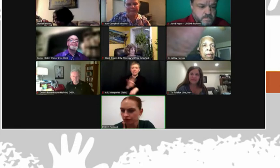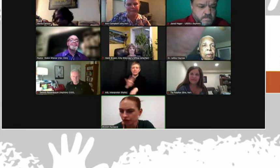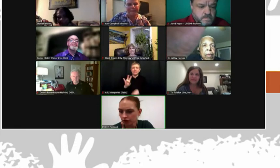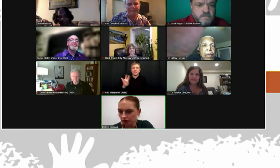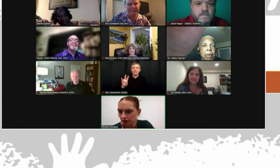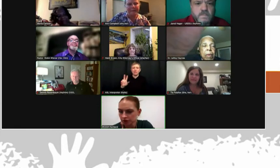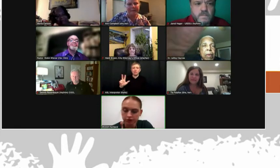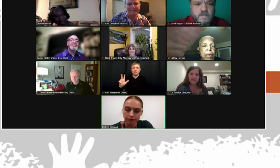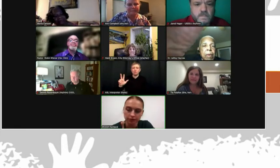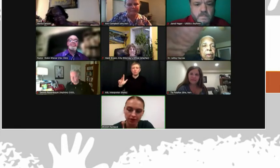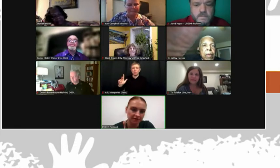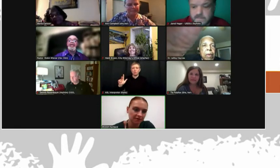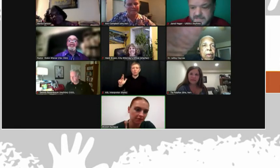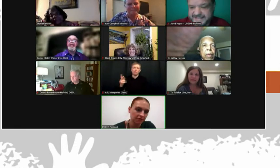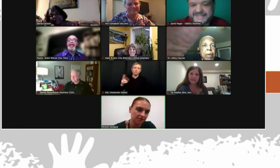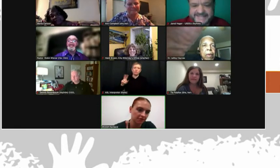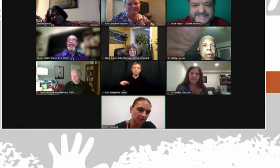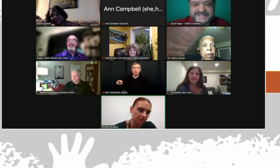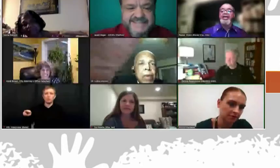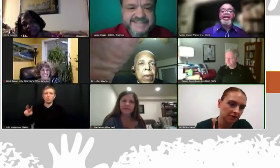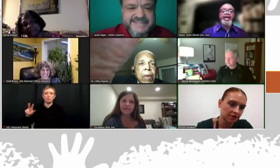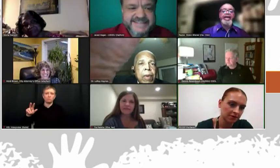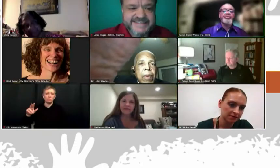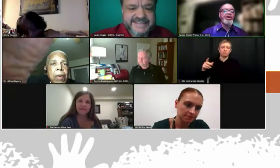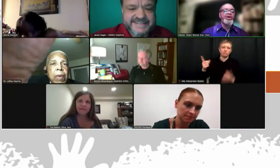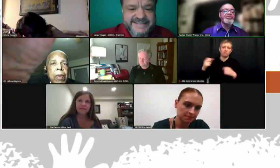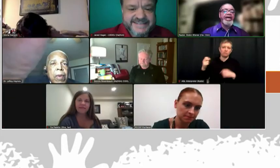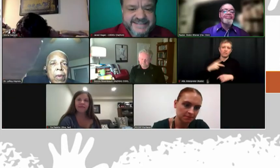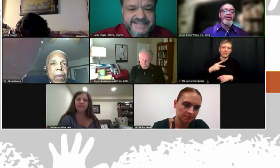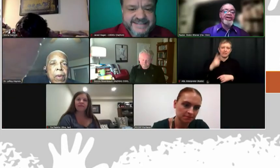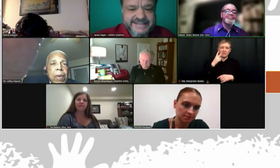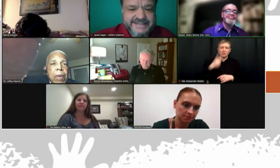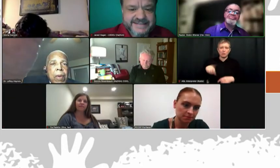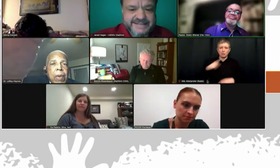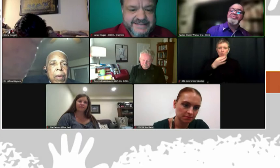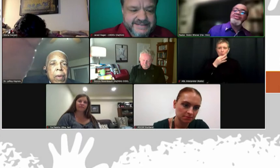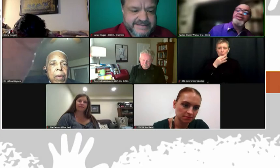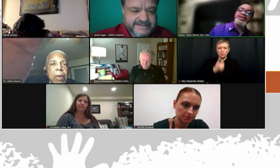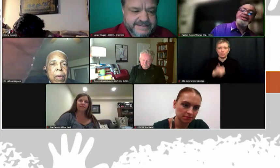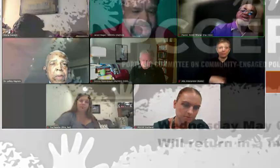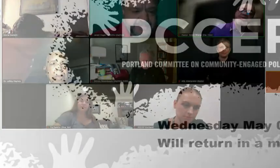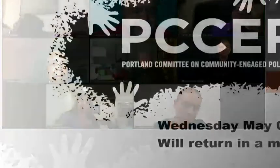7:23 or 22. Yeah. See you all soon. And recording stopped.